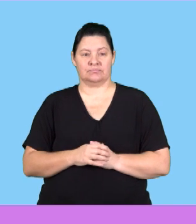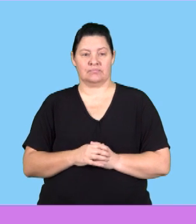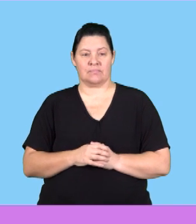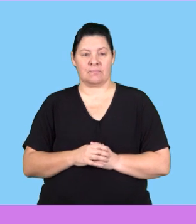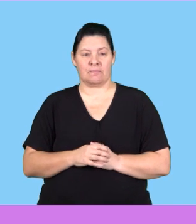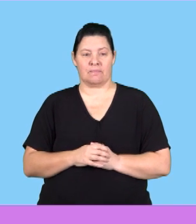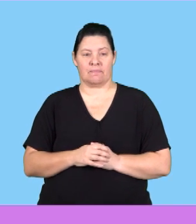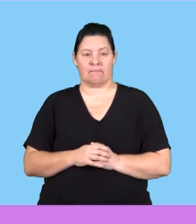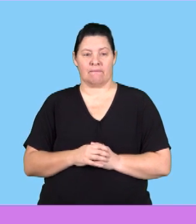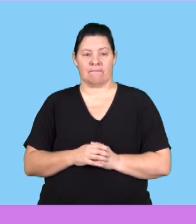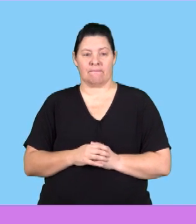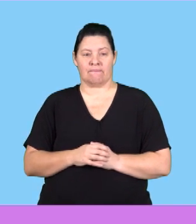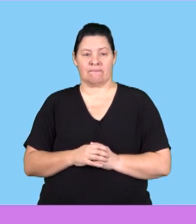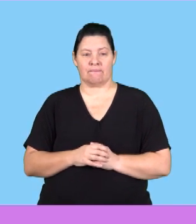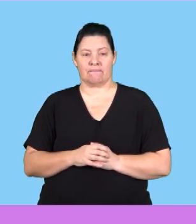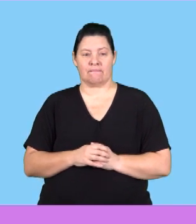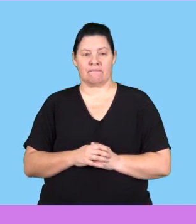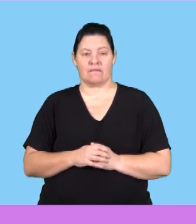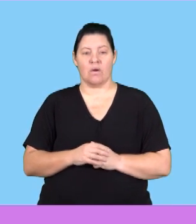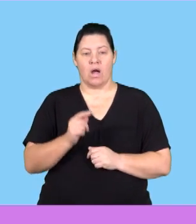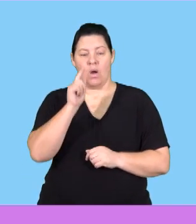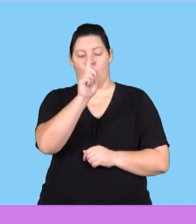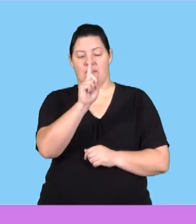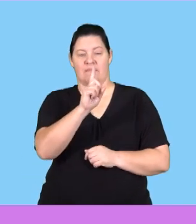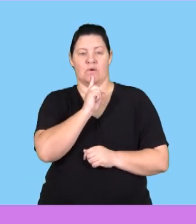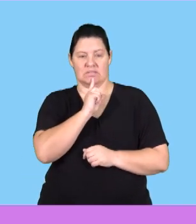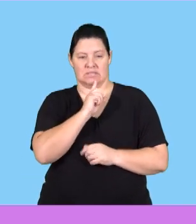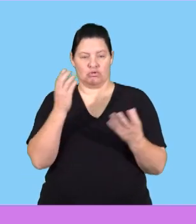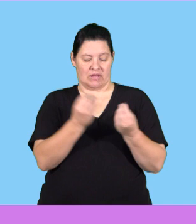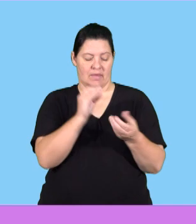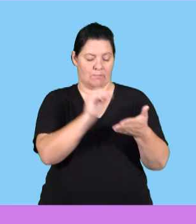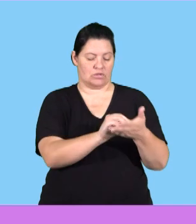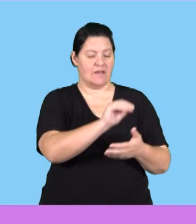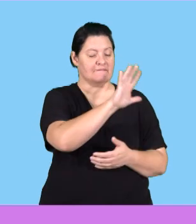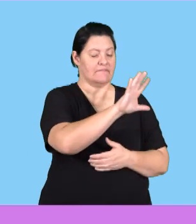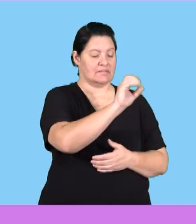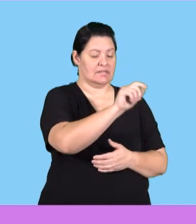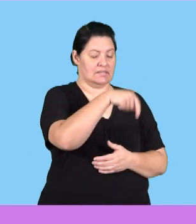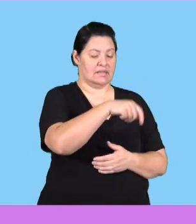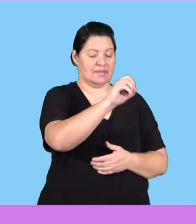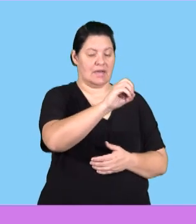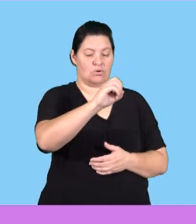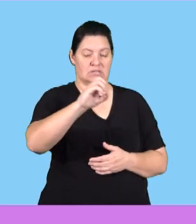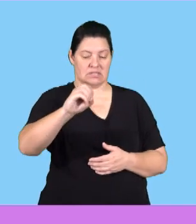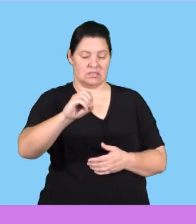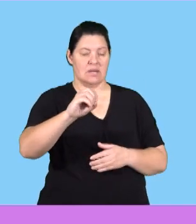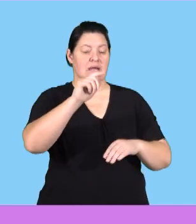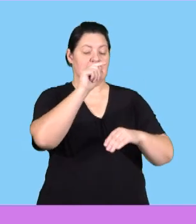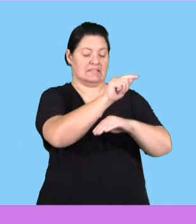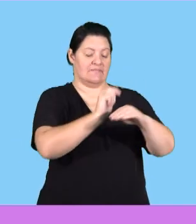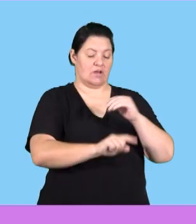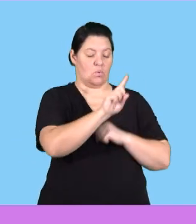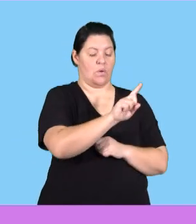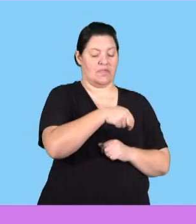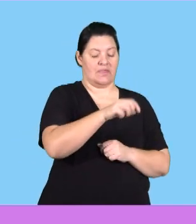together? We divide it by 1,000. Let us press our calculator together. 50,000